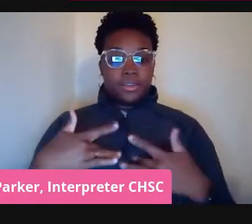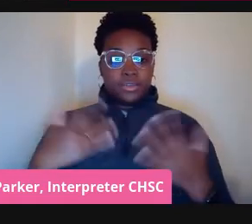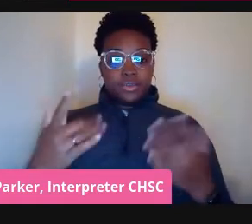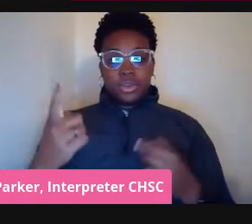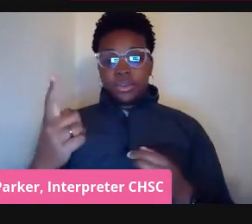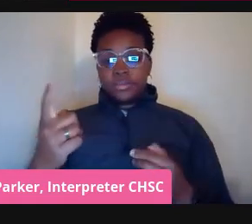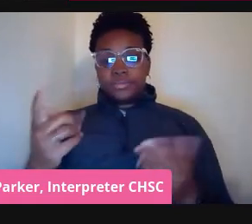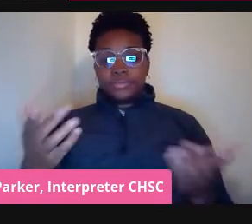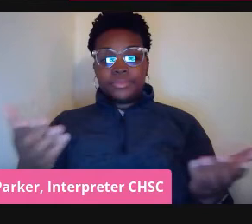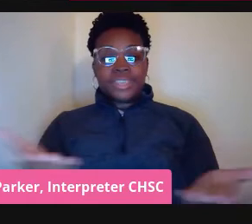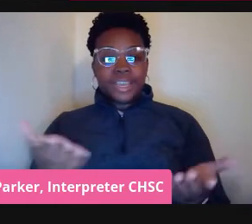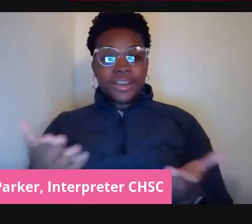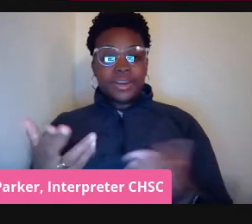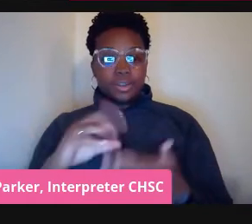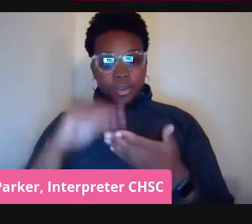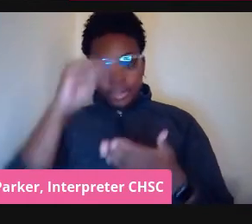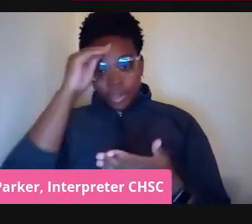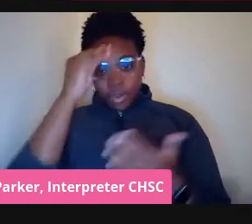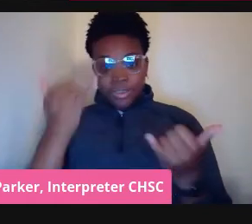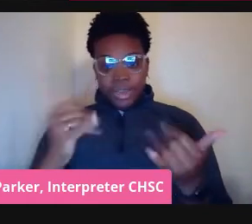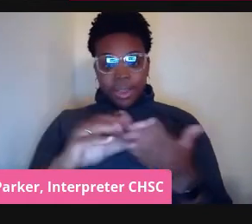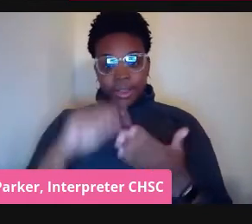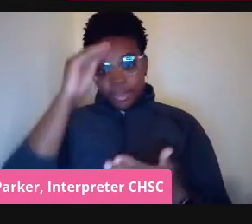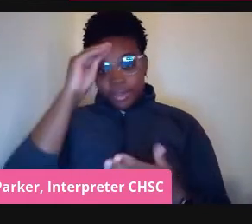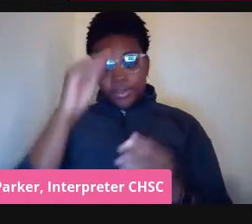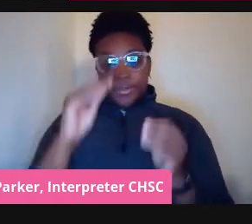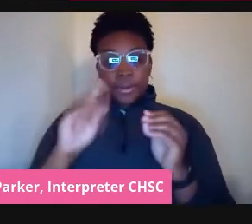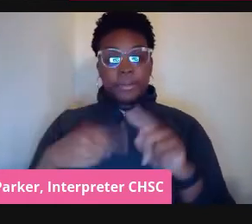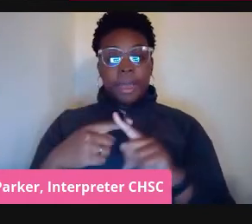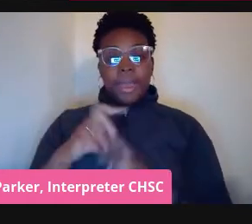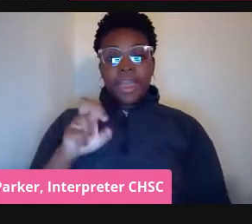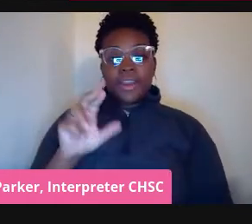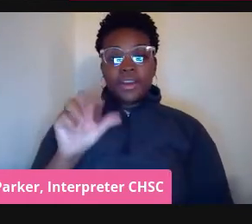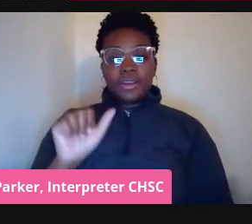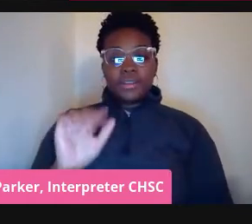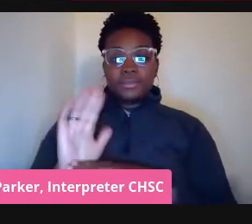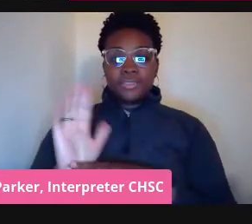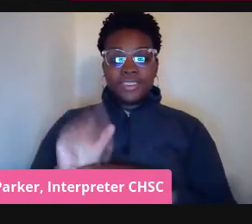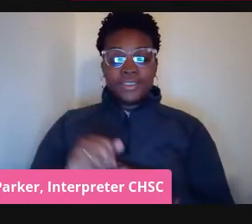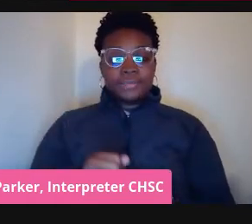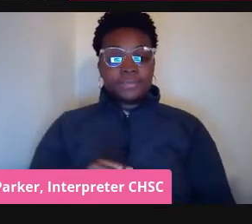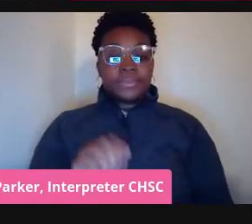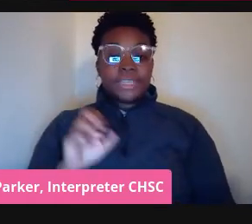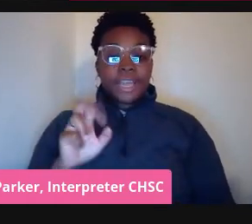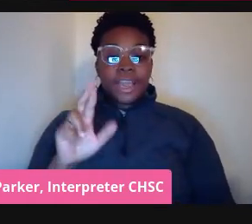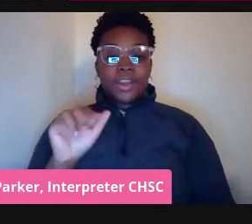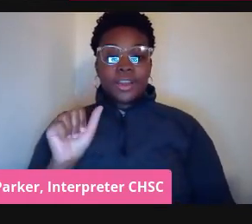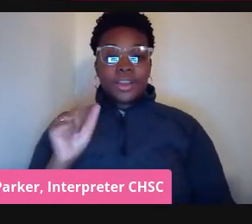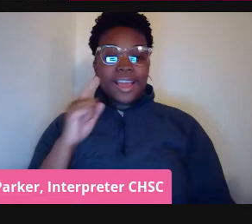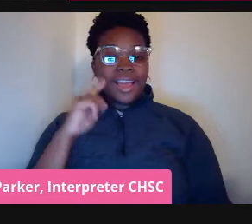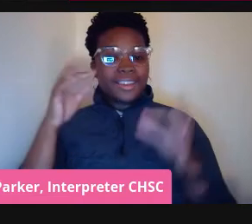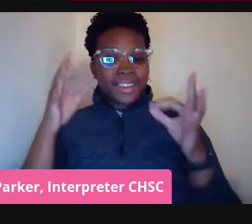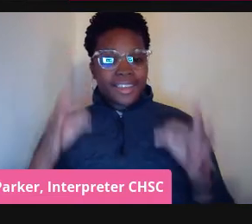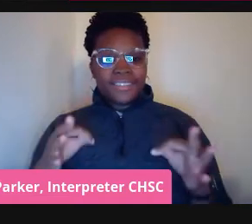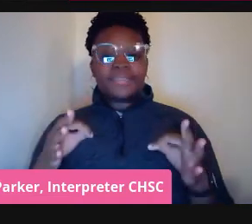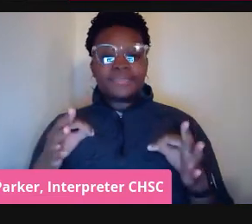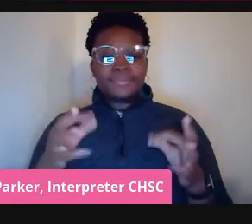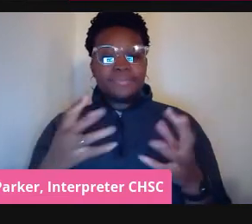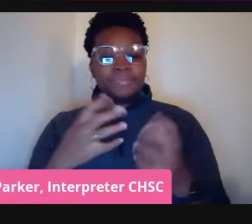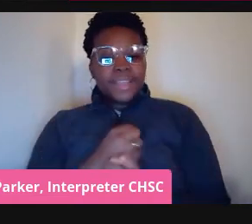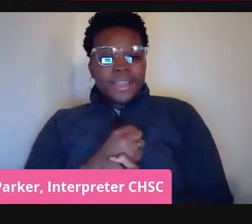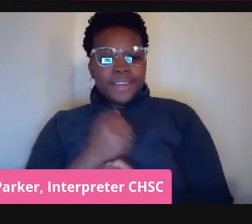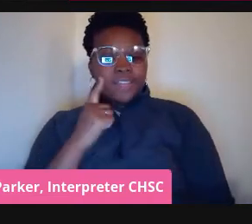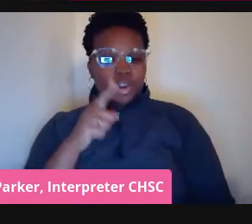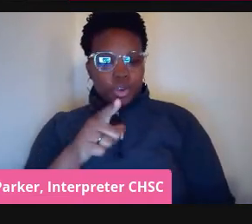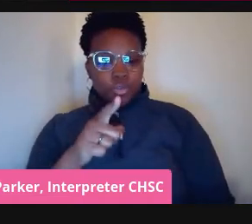this today and to learn more about Erica's film. So Erica, I definitely would love for you to